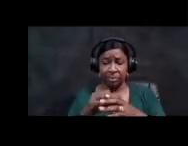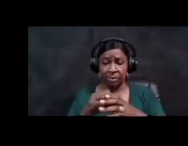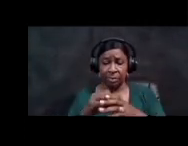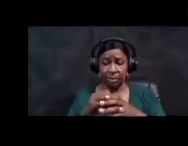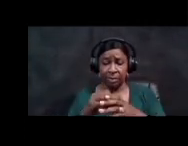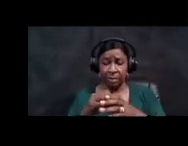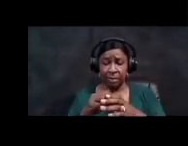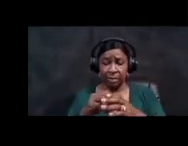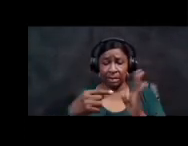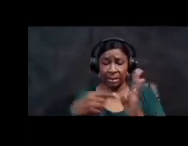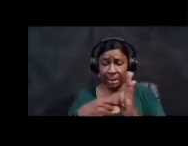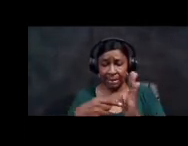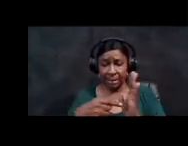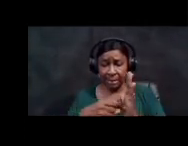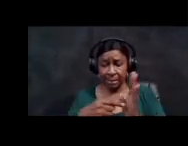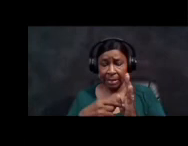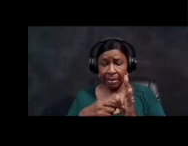depicted